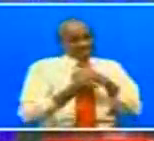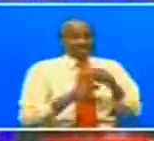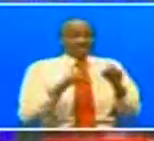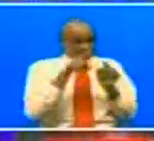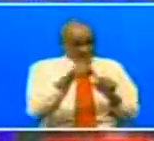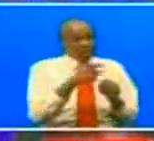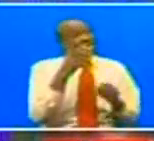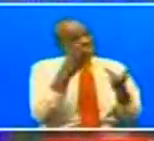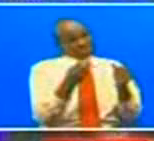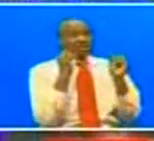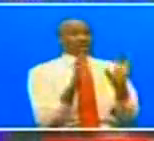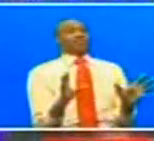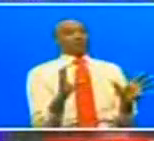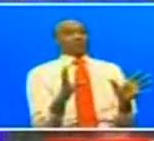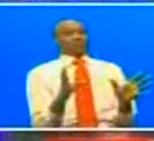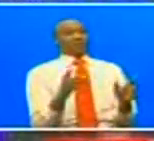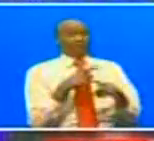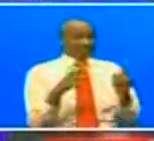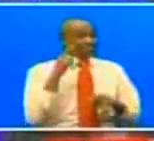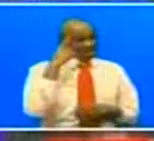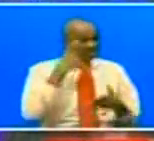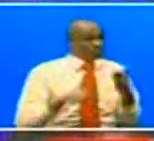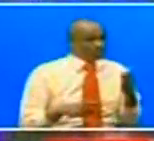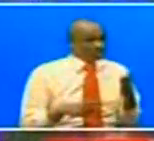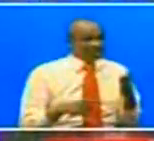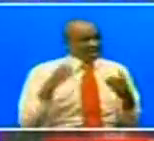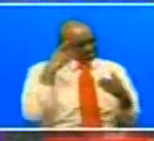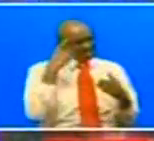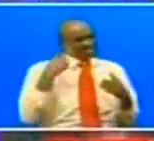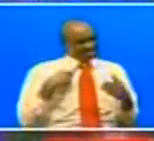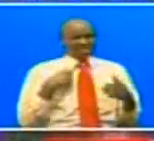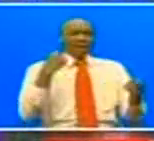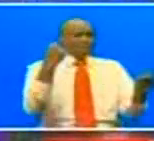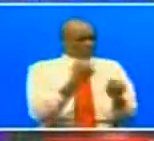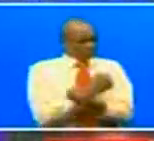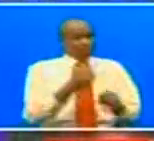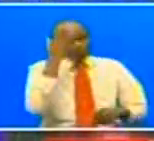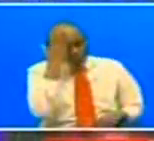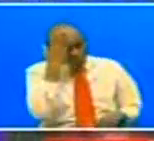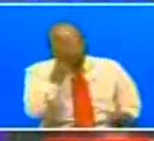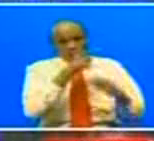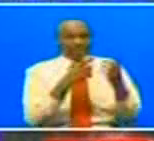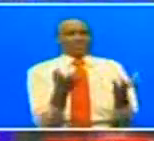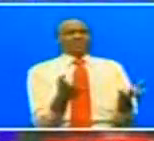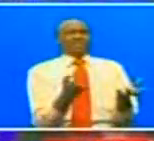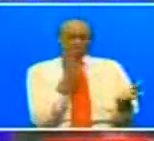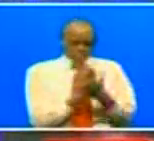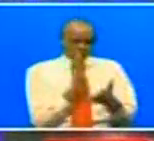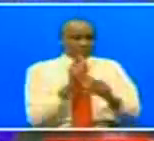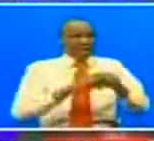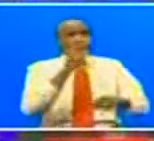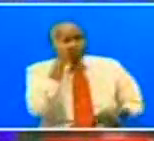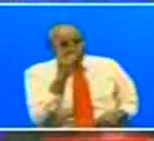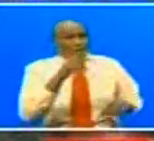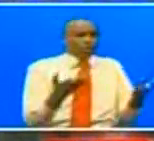threat in today's world. I just think that it is almost impossible to know that at 2 o'clock